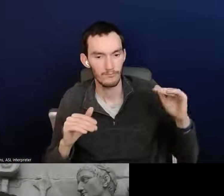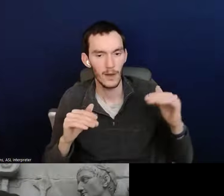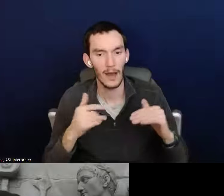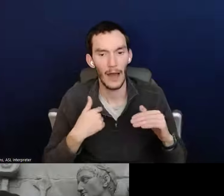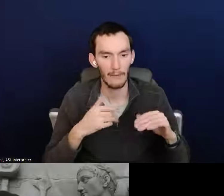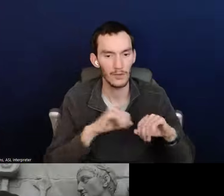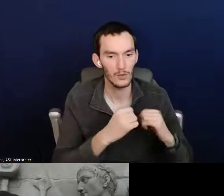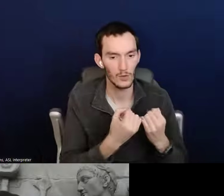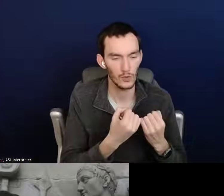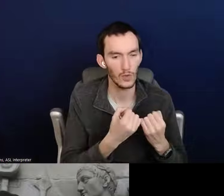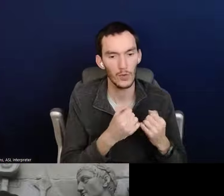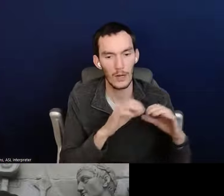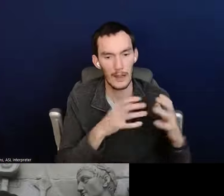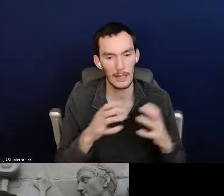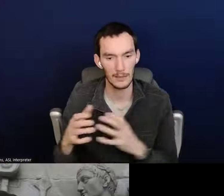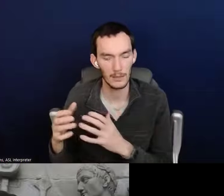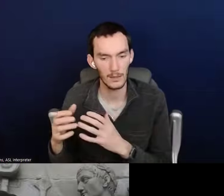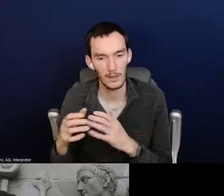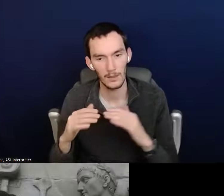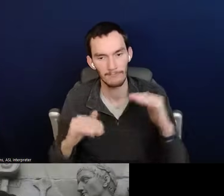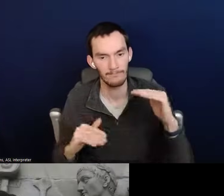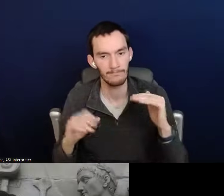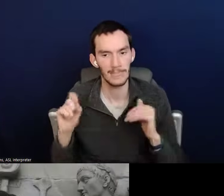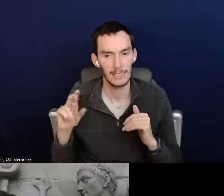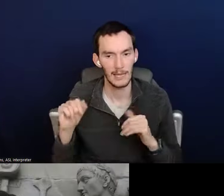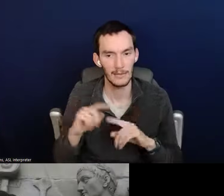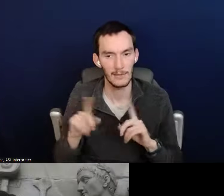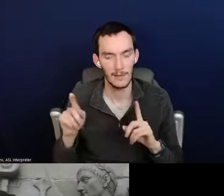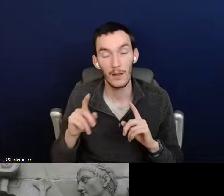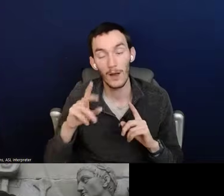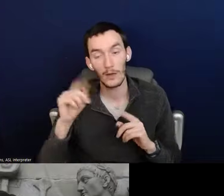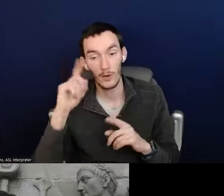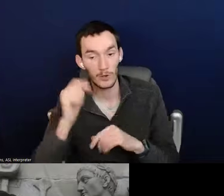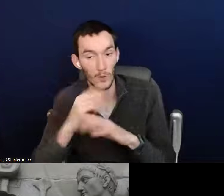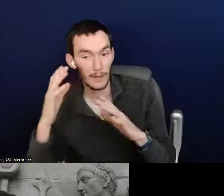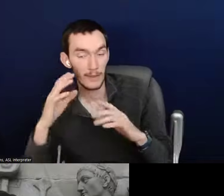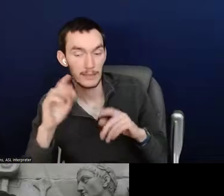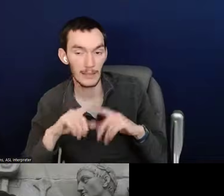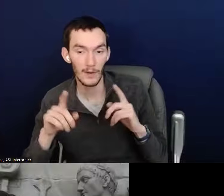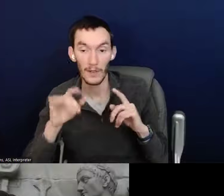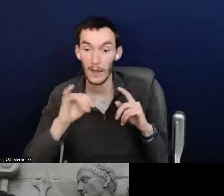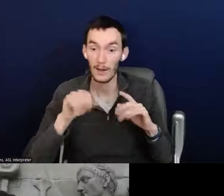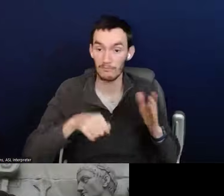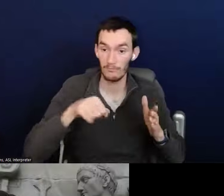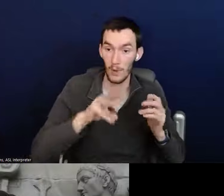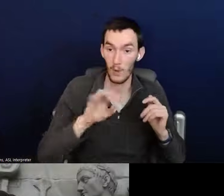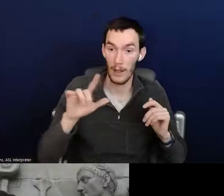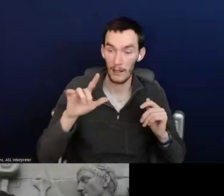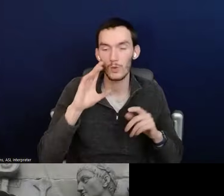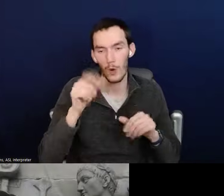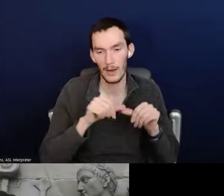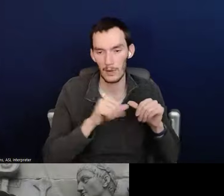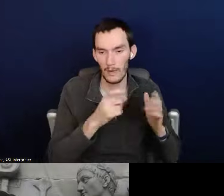socio class differences, right? Social status differences. You can also think of it in terms of, do you have a well? So in this area that's been